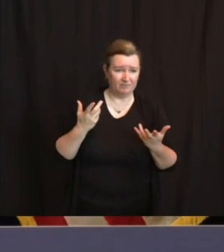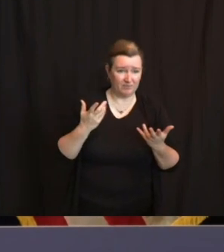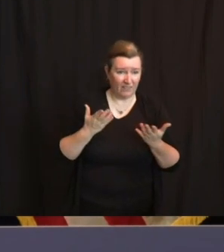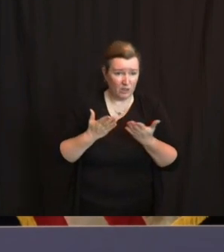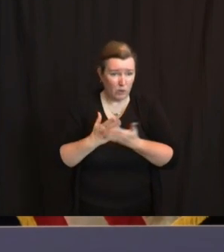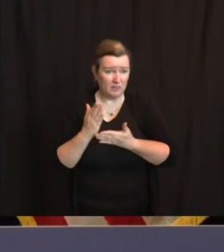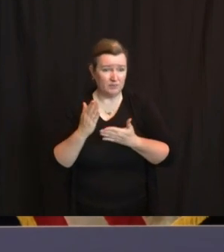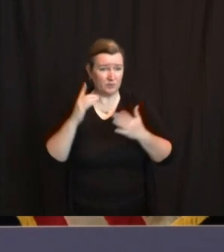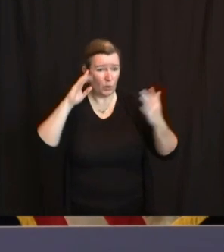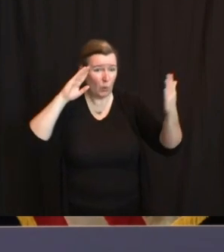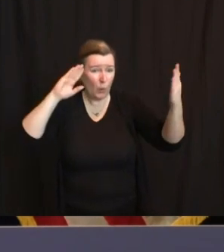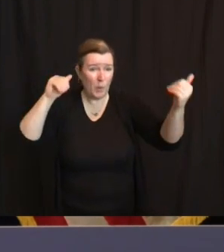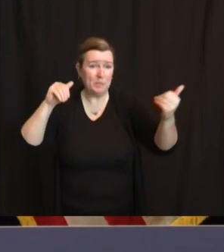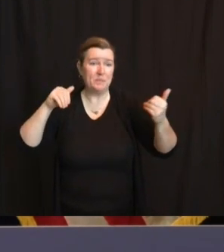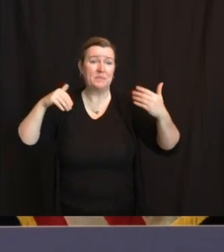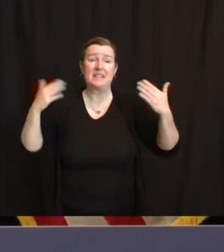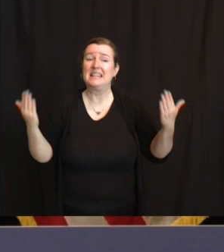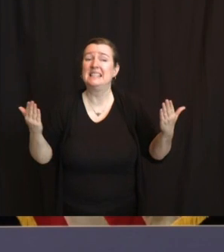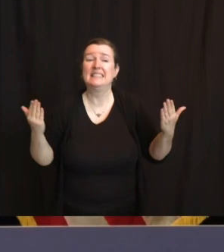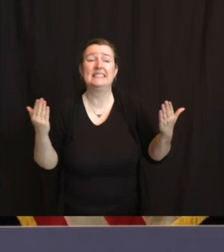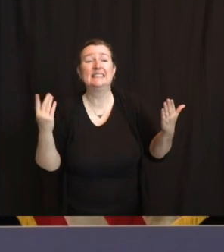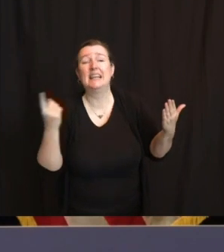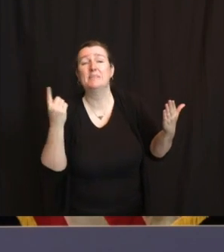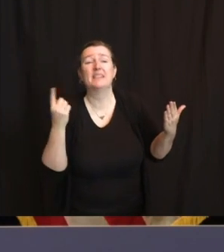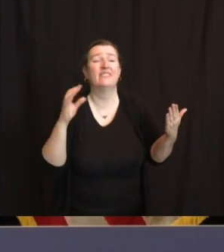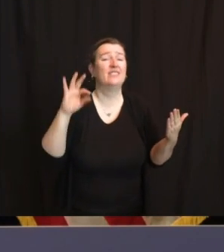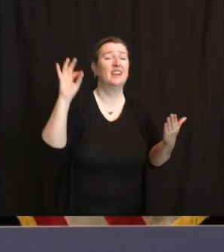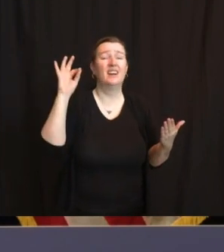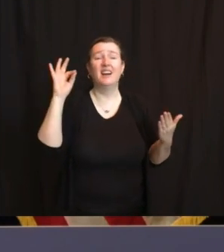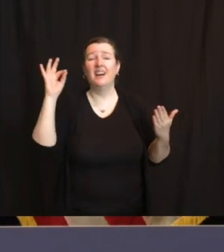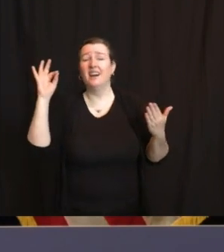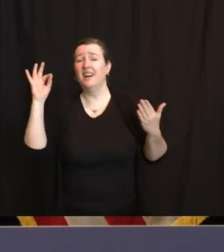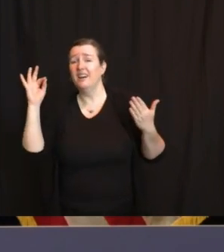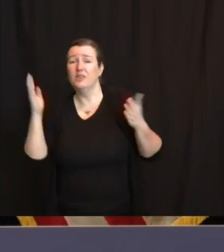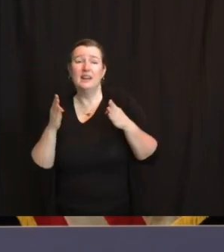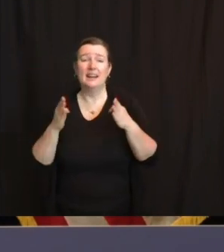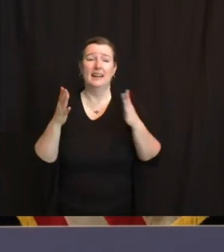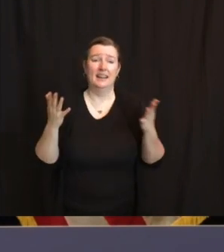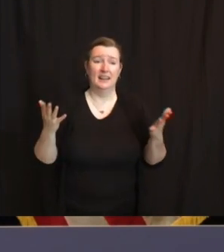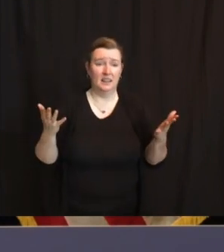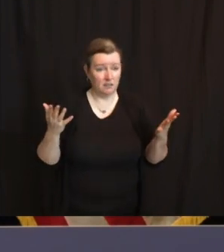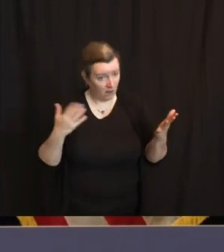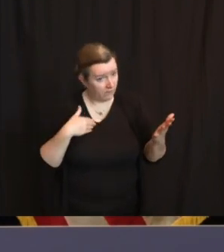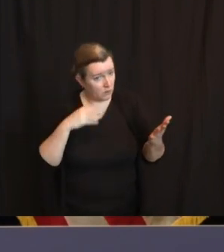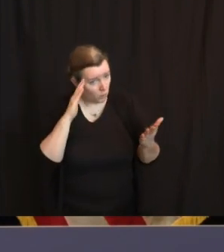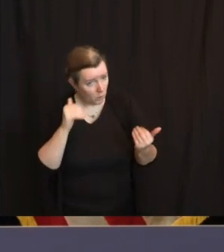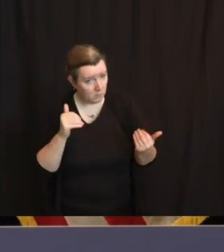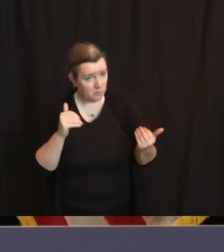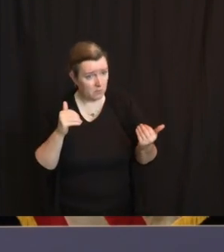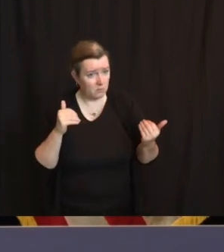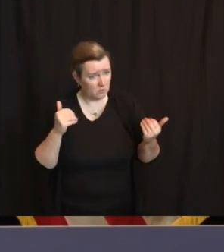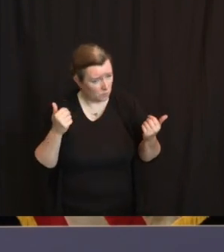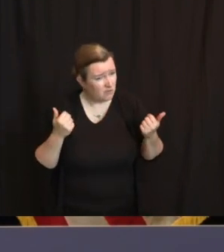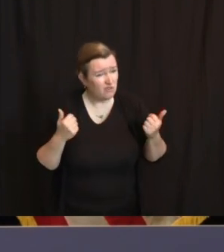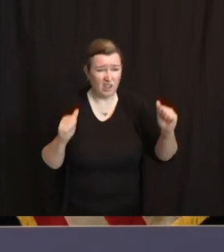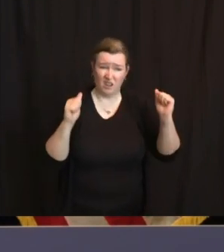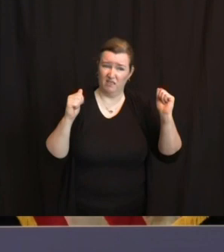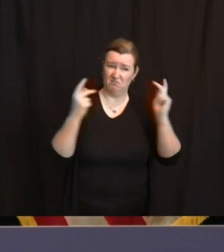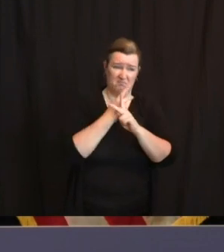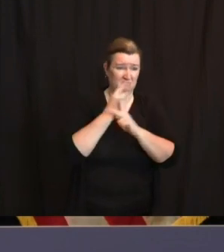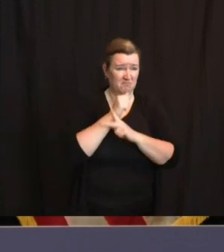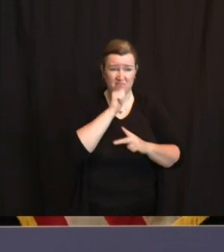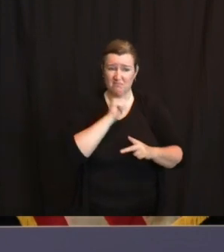we could still find a way, and they do have a right to have hope. And I would add to that, bear with us. We're trying to figure this one out, and I hope sooner than